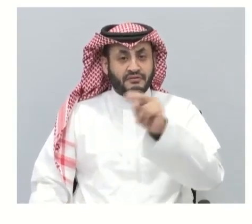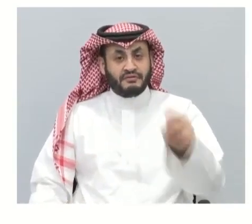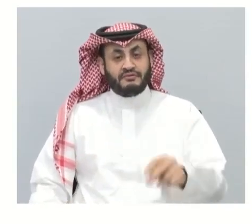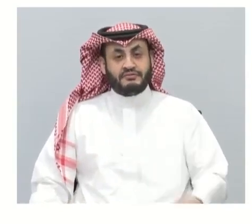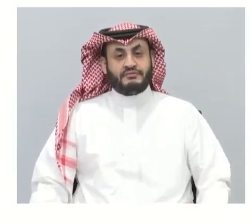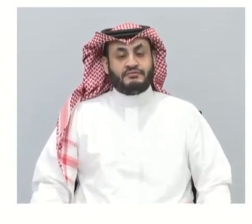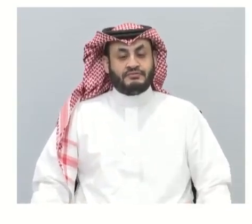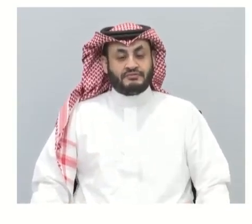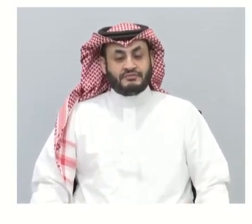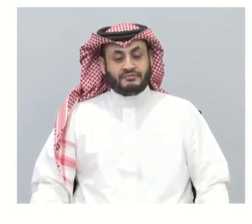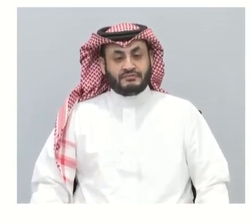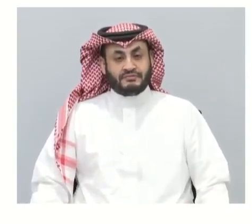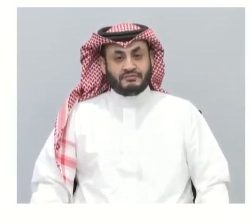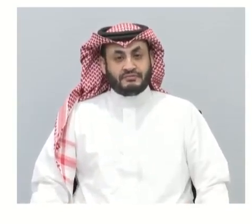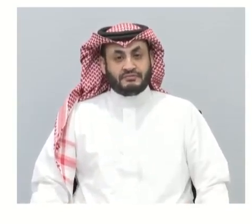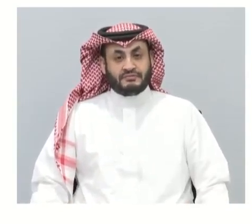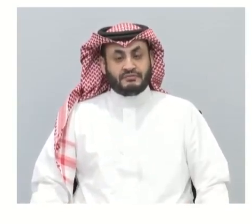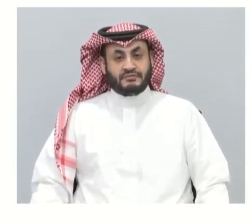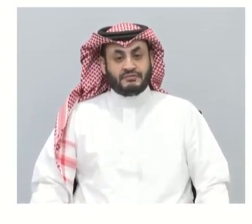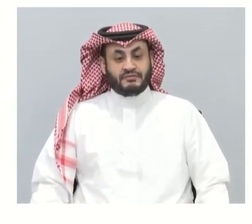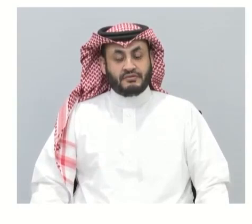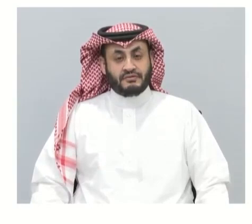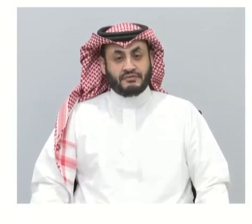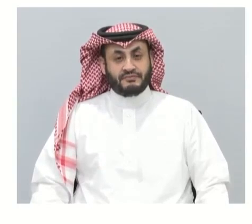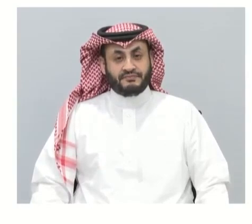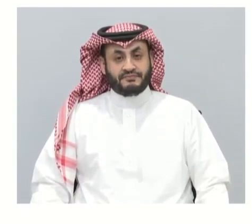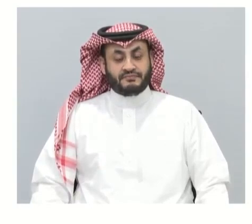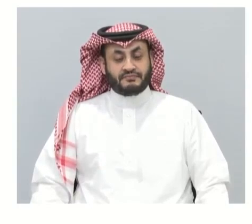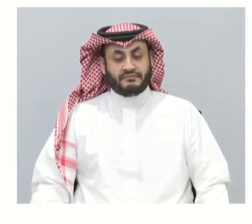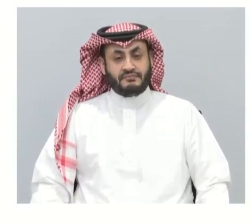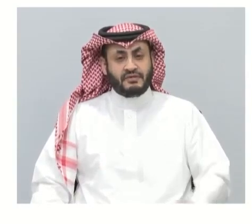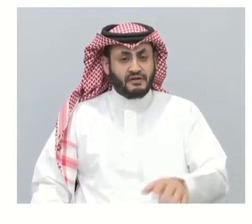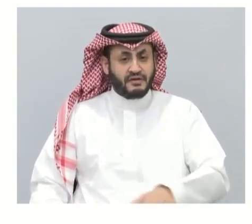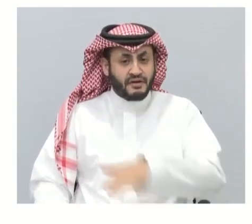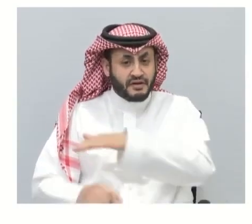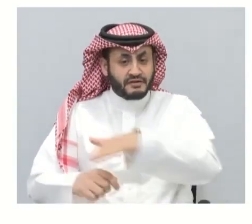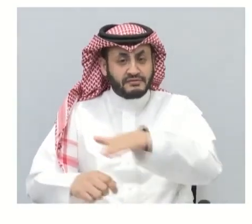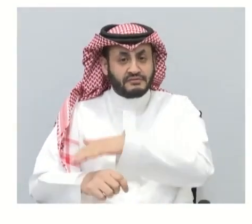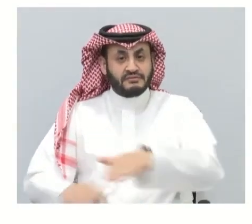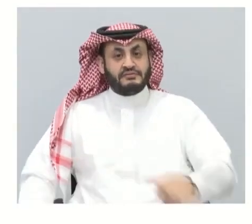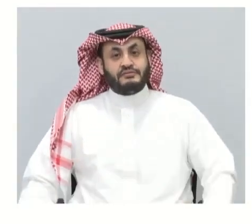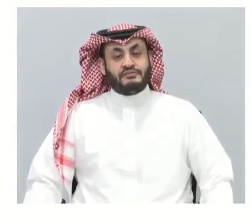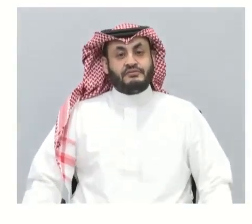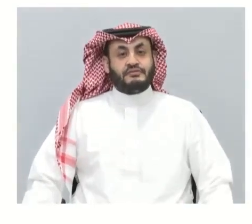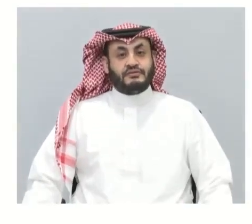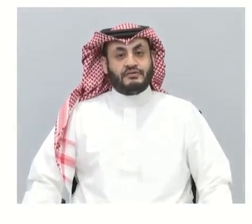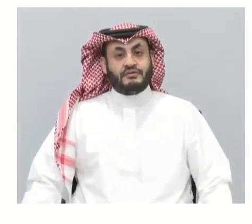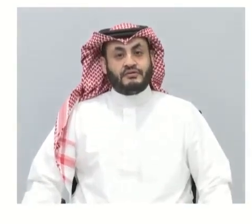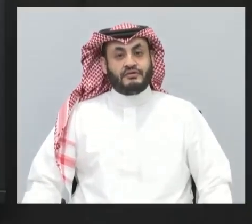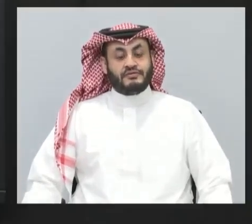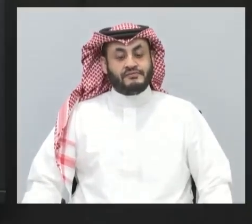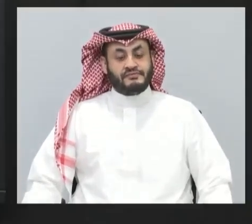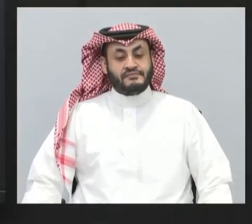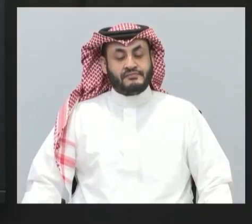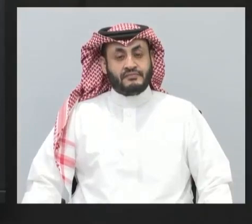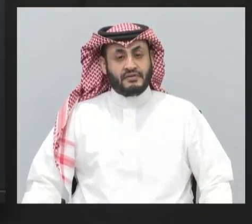in the present progressive tense, and you will be able to scan a text for specific information. So it's about